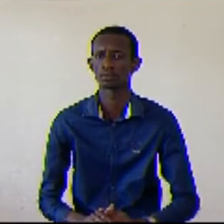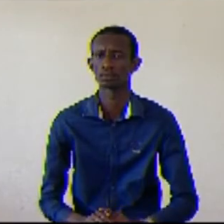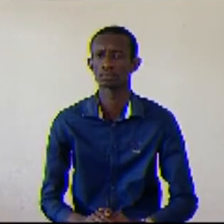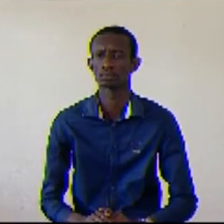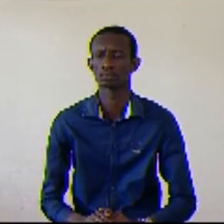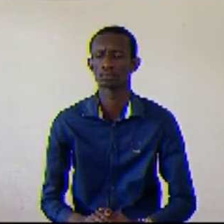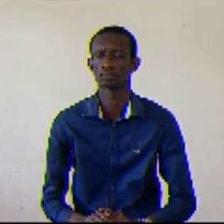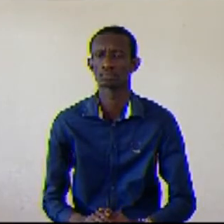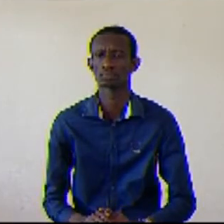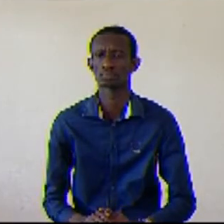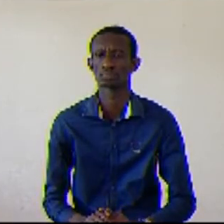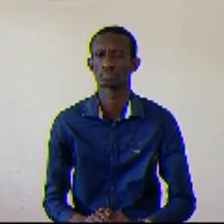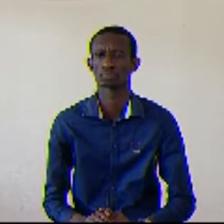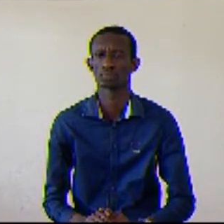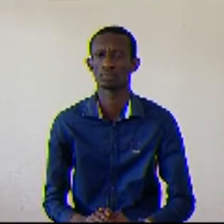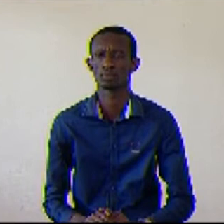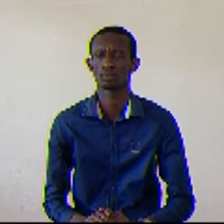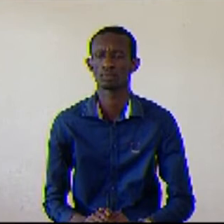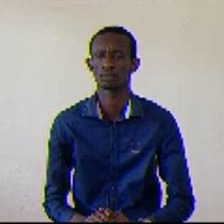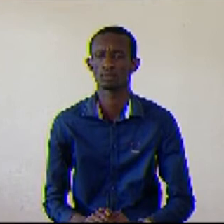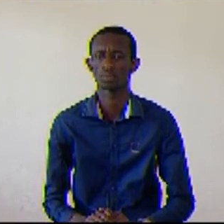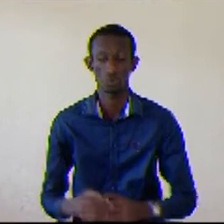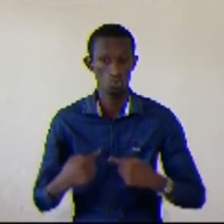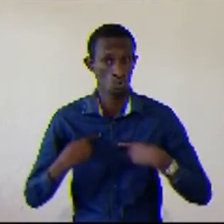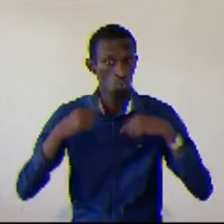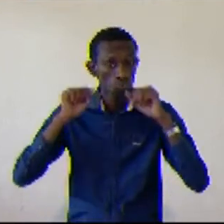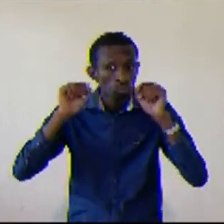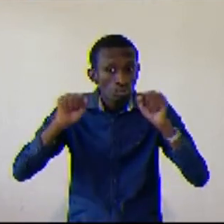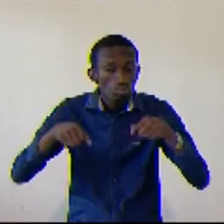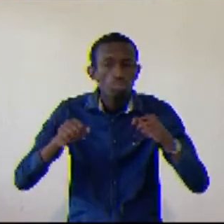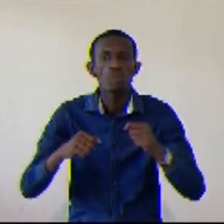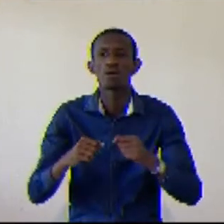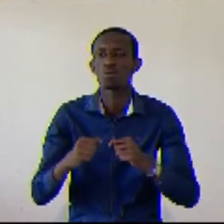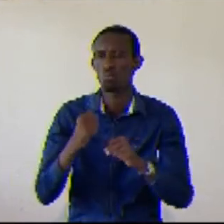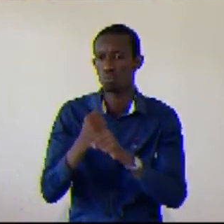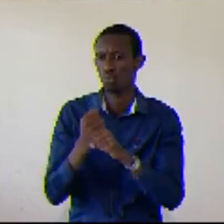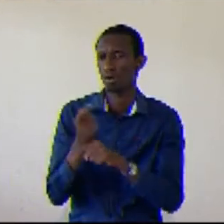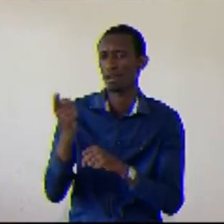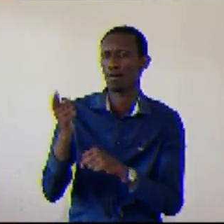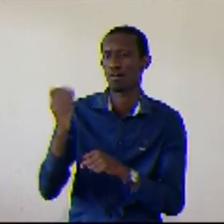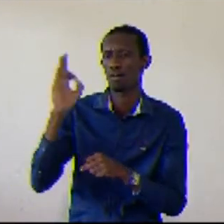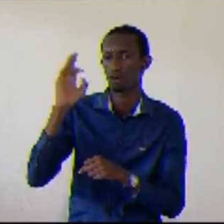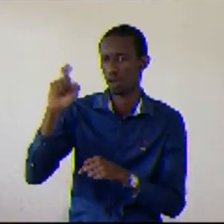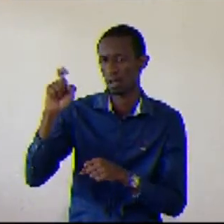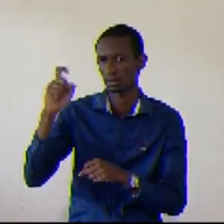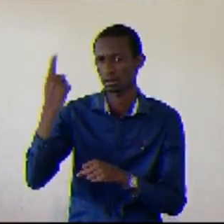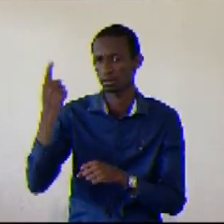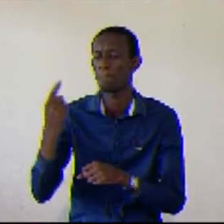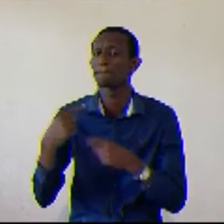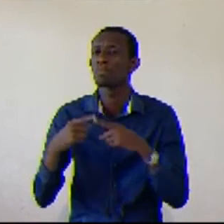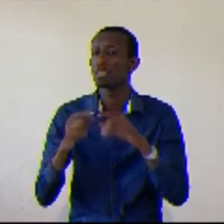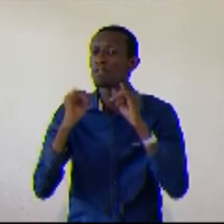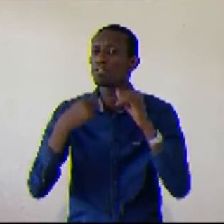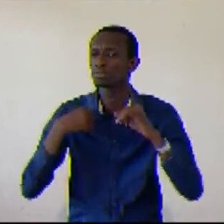I can fix x1, but when I try to find